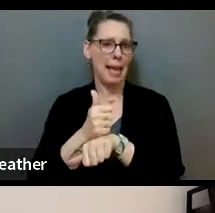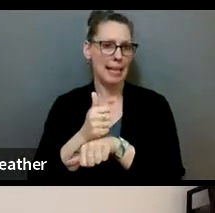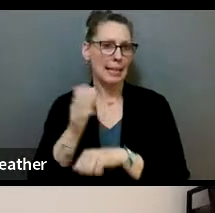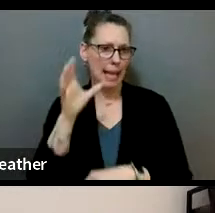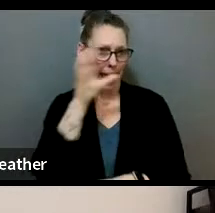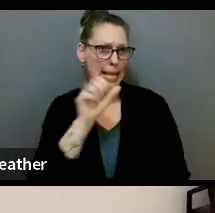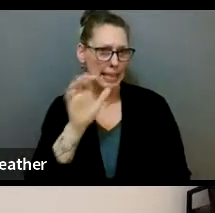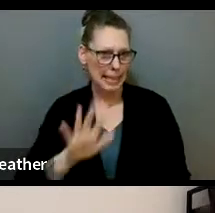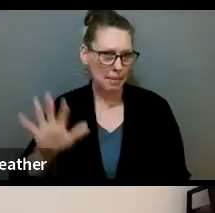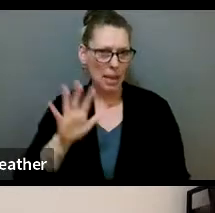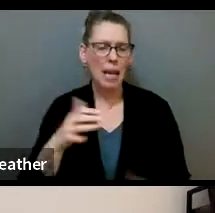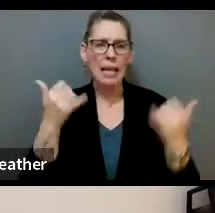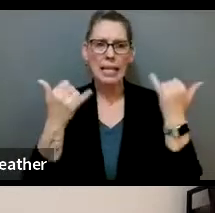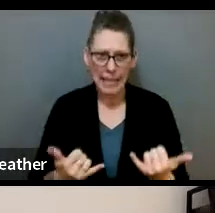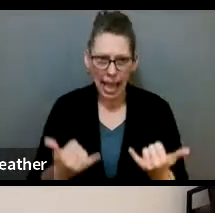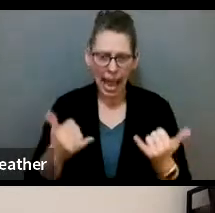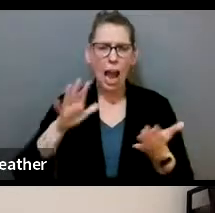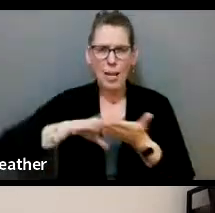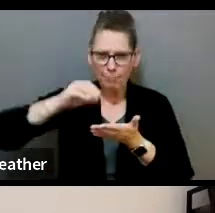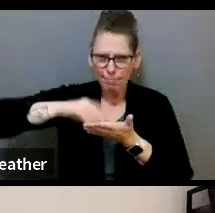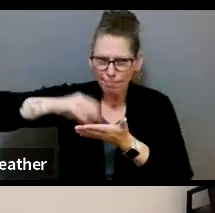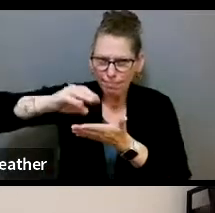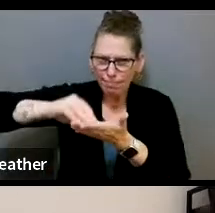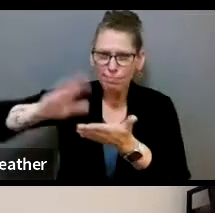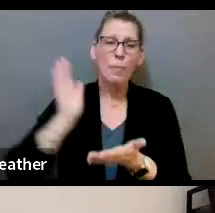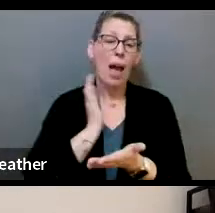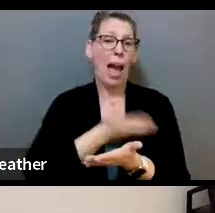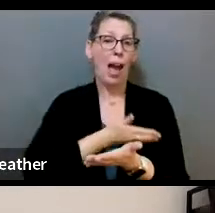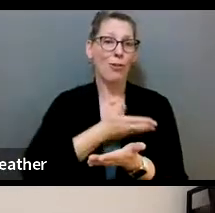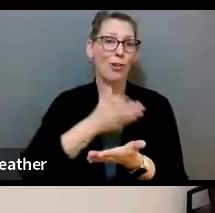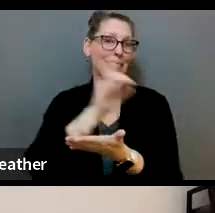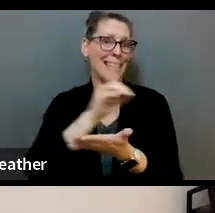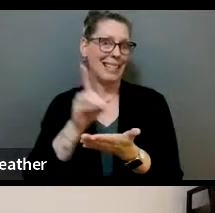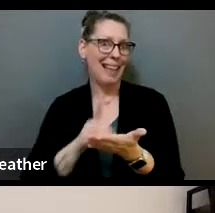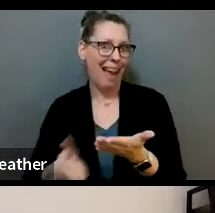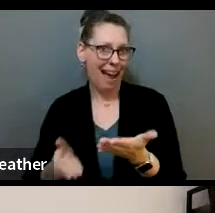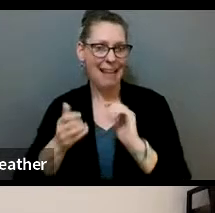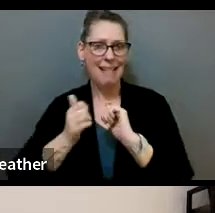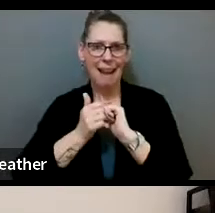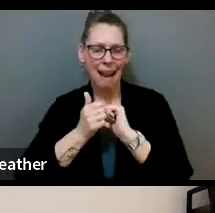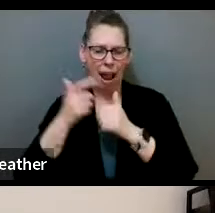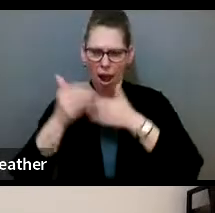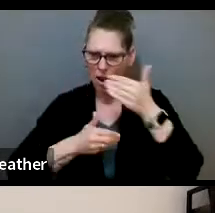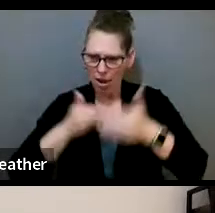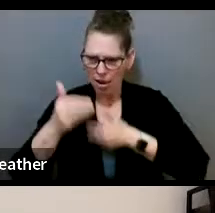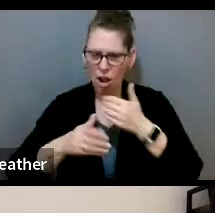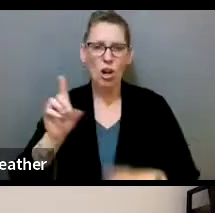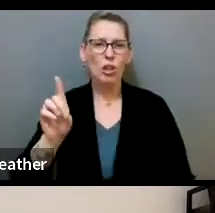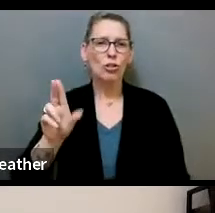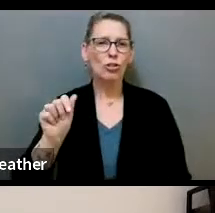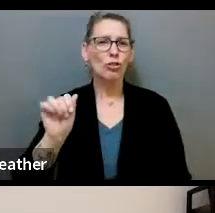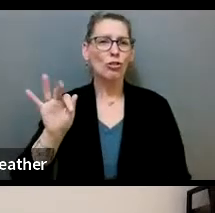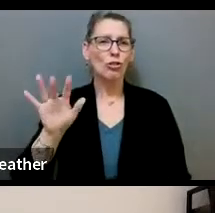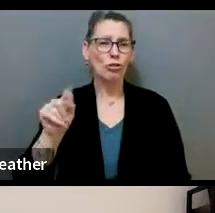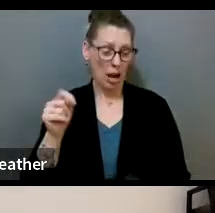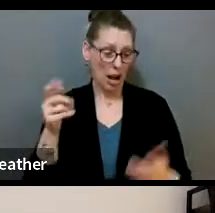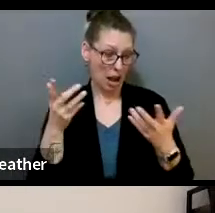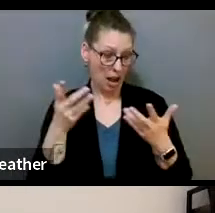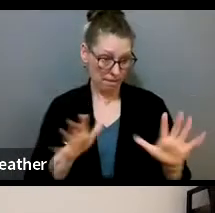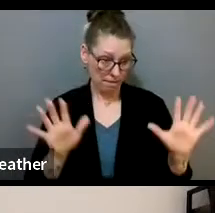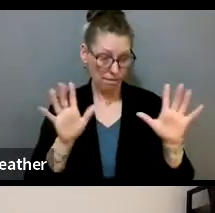learn more about our design, after we get through this draft supplemental, we will be